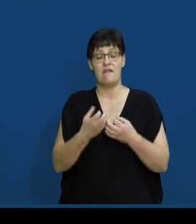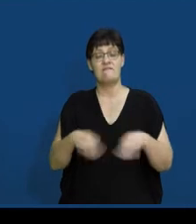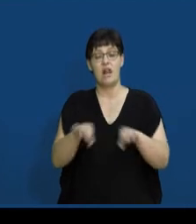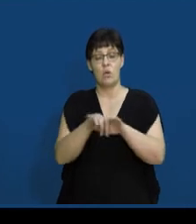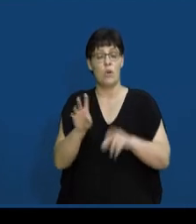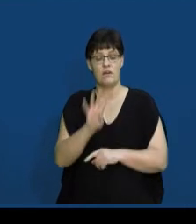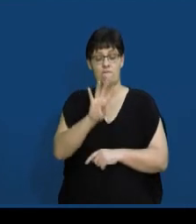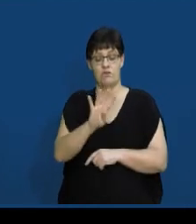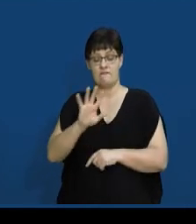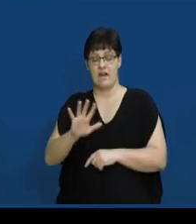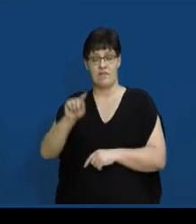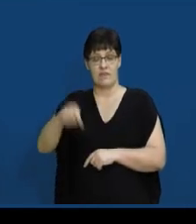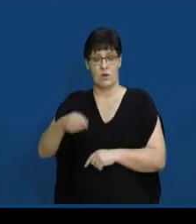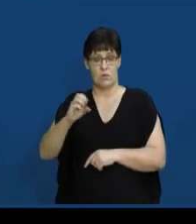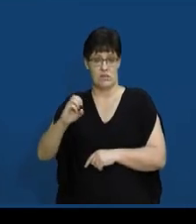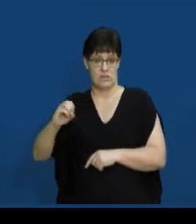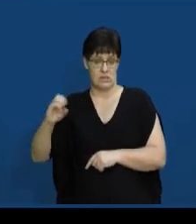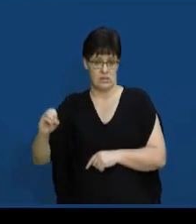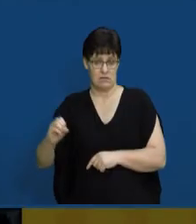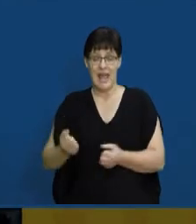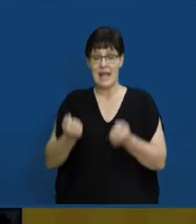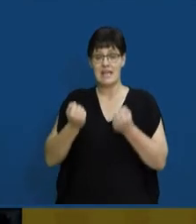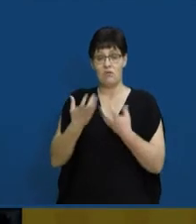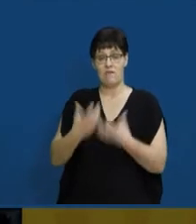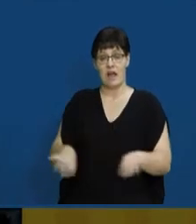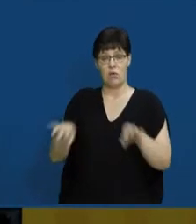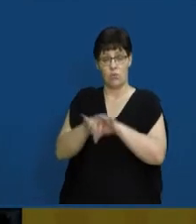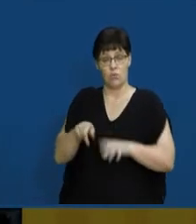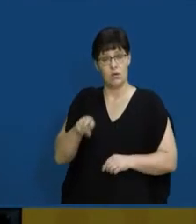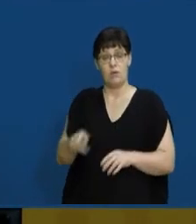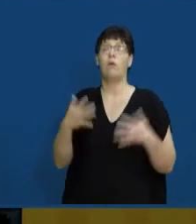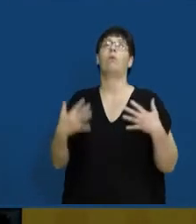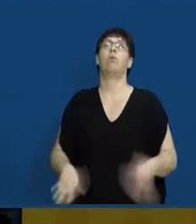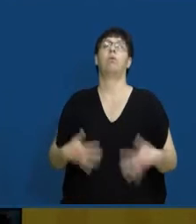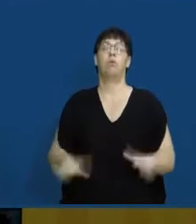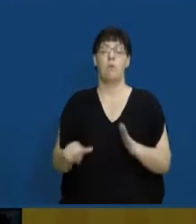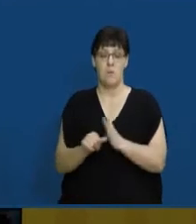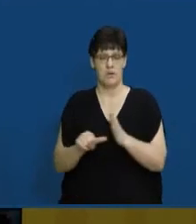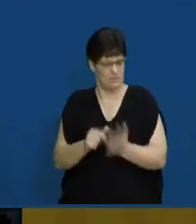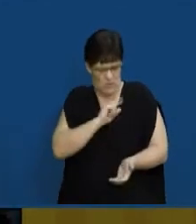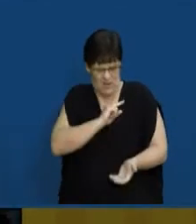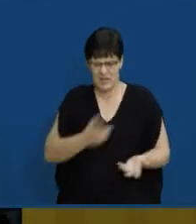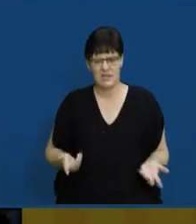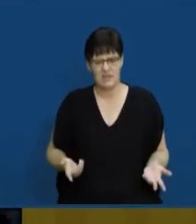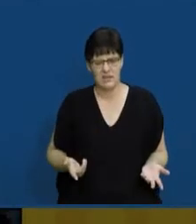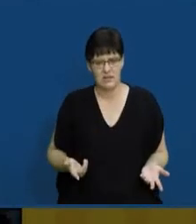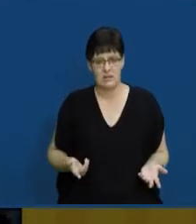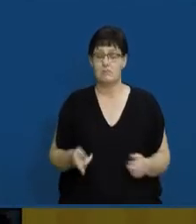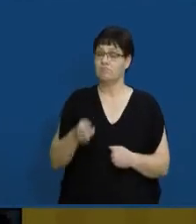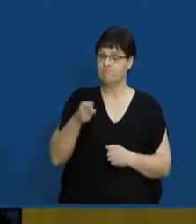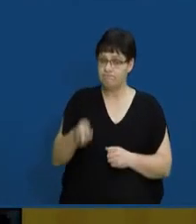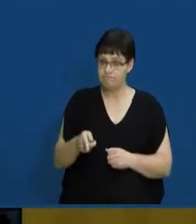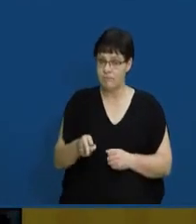45,000. Now this carrying value is very, very important. Why? When you are doing